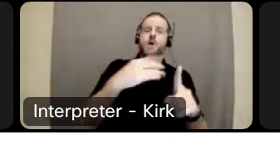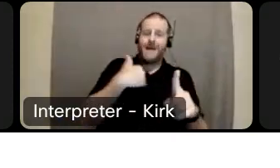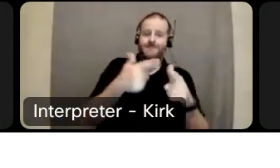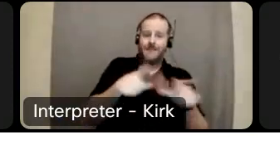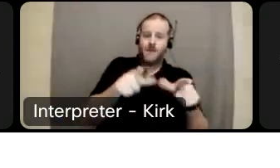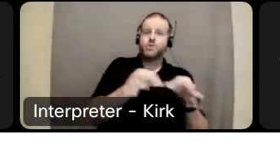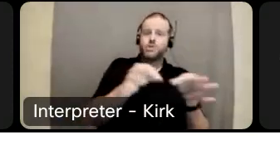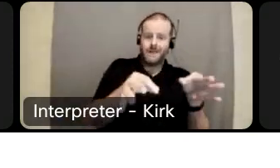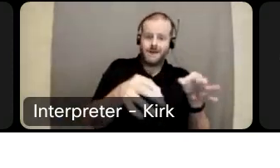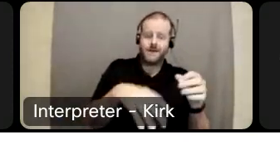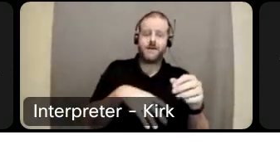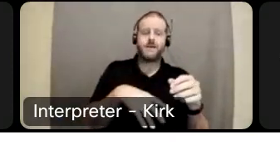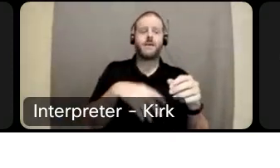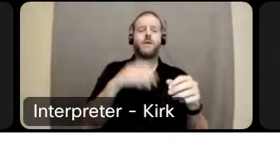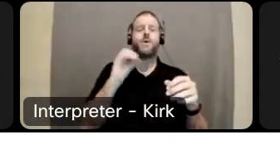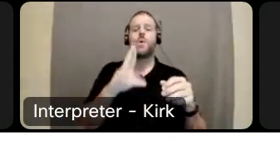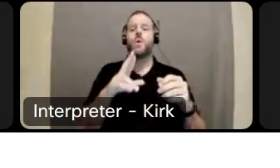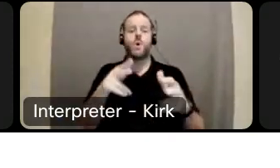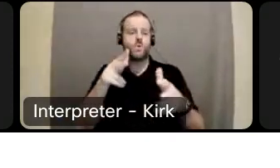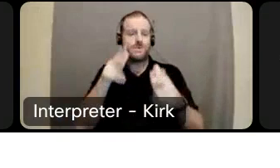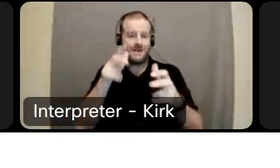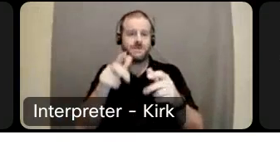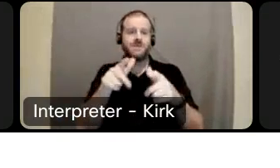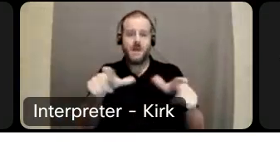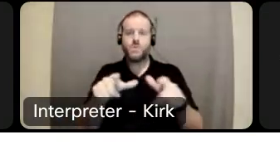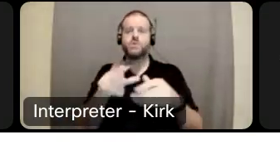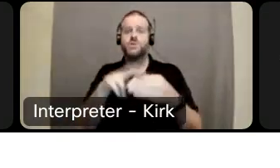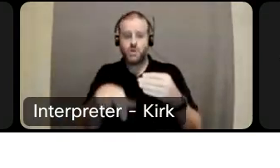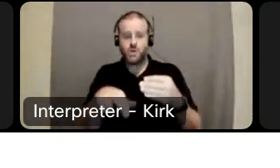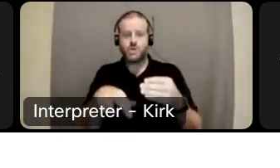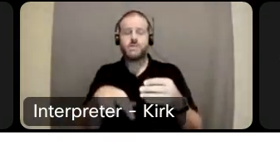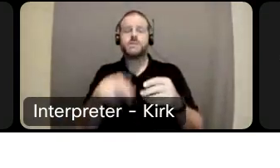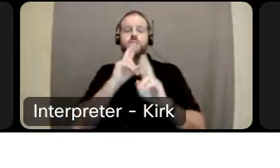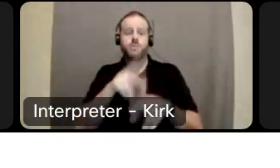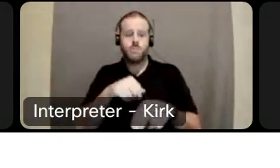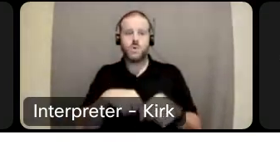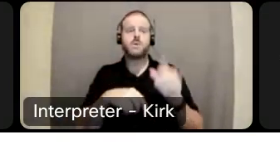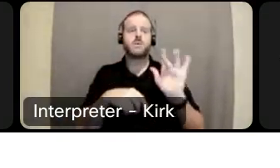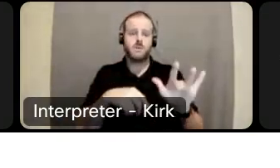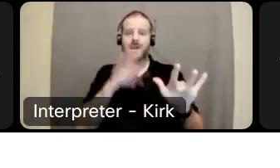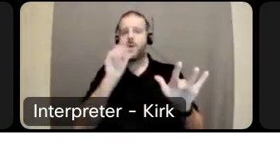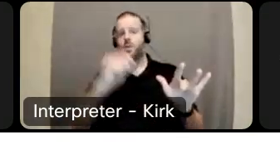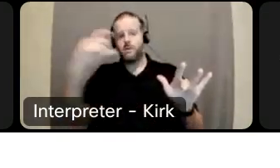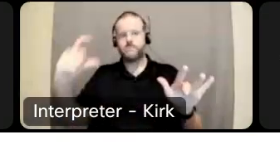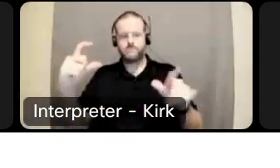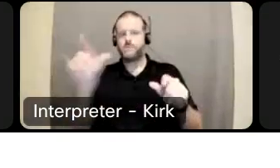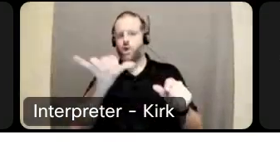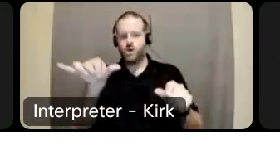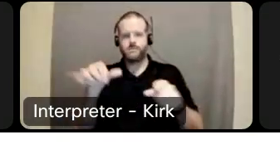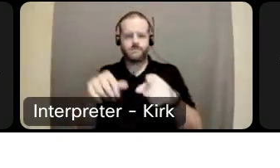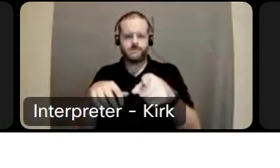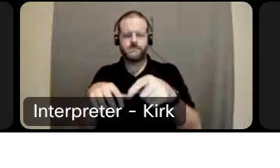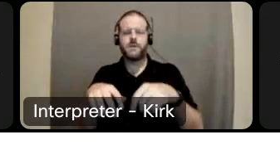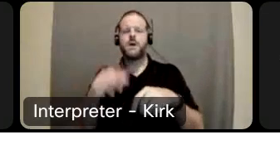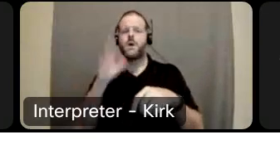delay, we have receptive language results, assessment results to report, it would open up questions like this. So it's going to